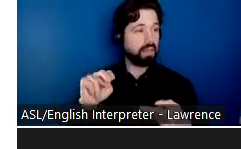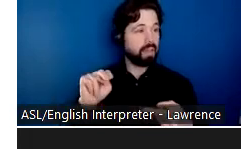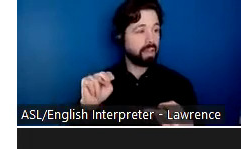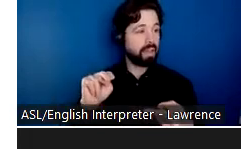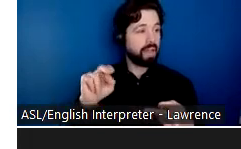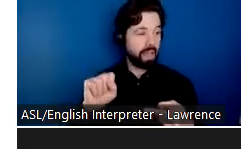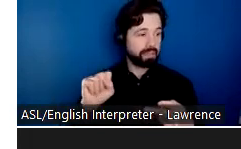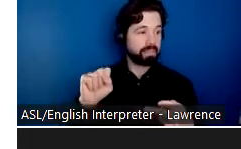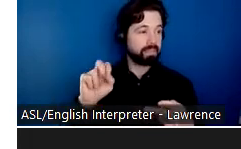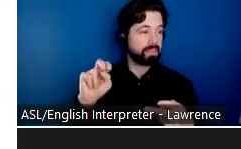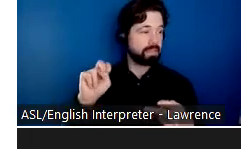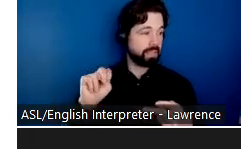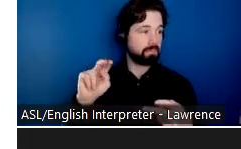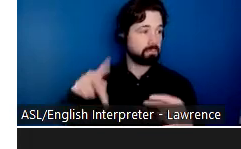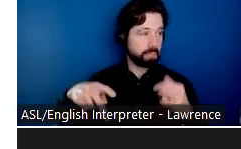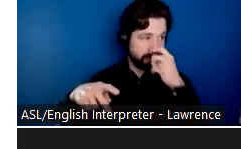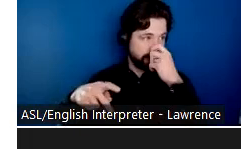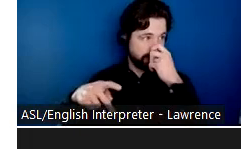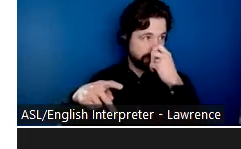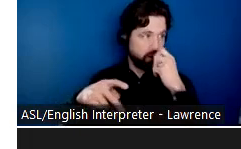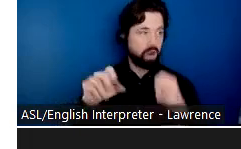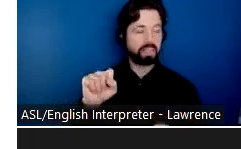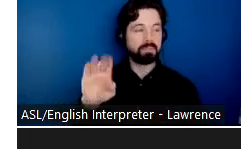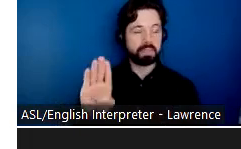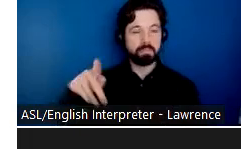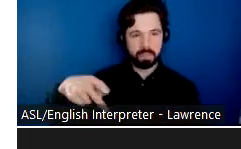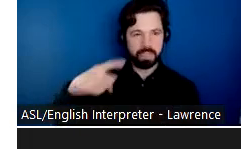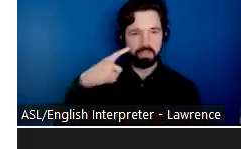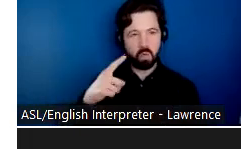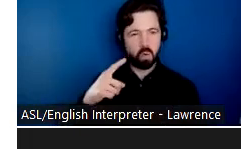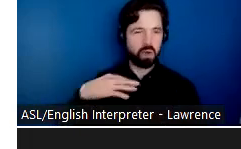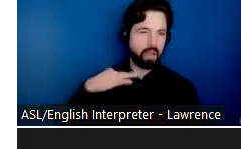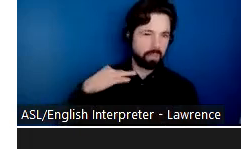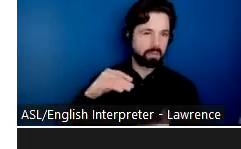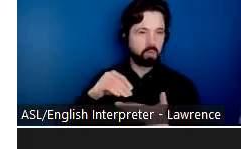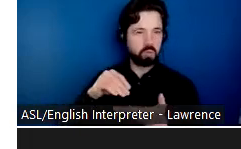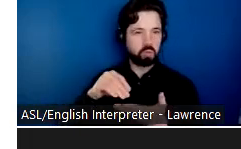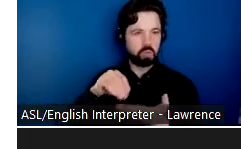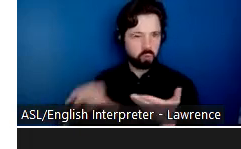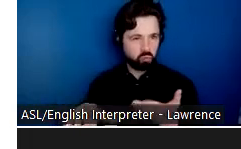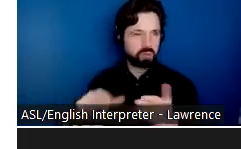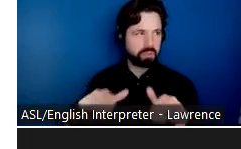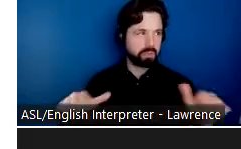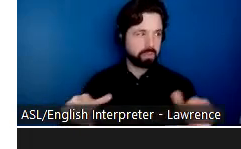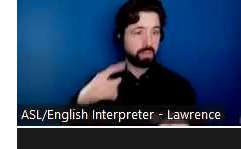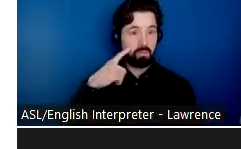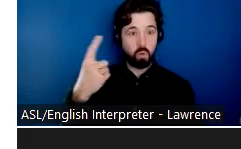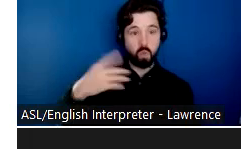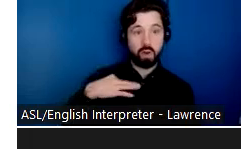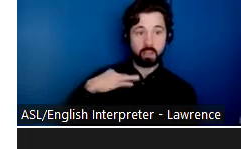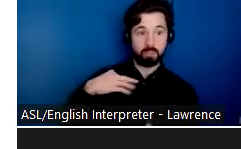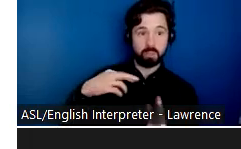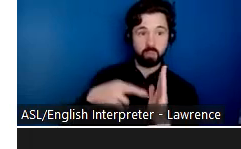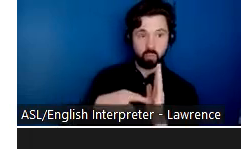we're discussing schools and eligible children. One of the requirements for S-EBT eligibility is that a